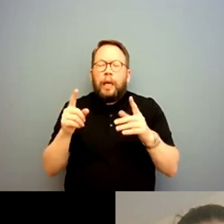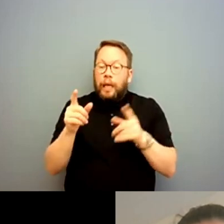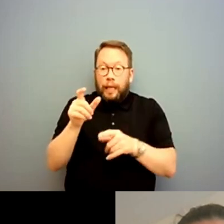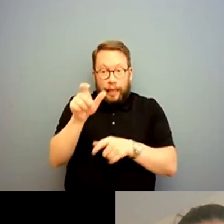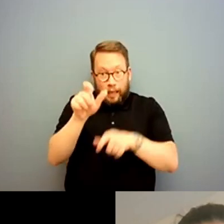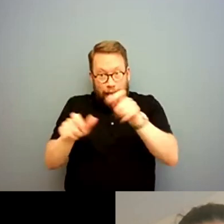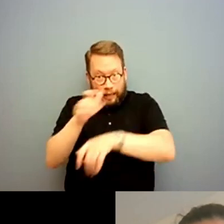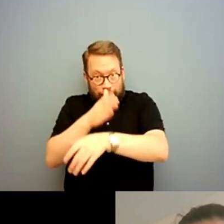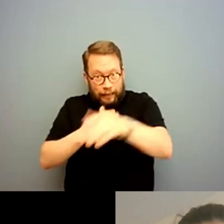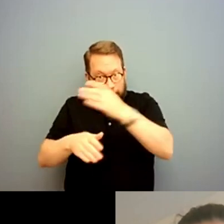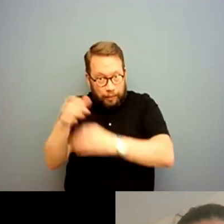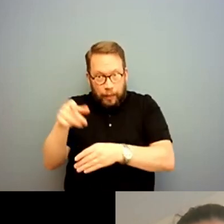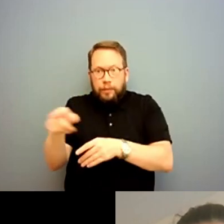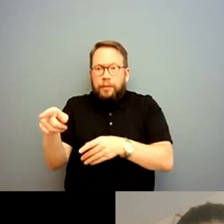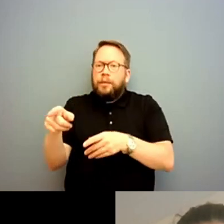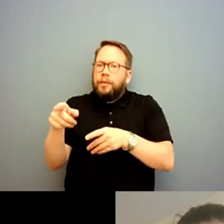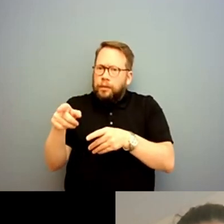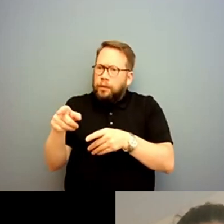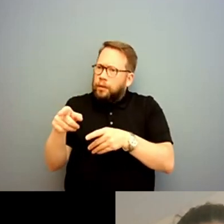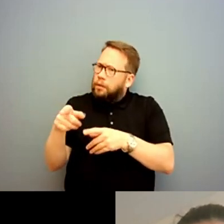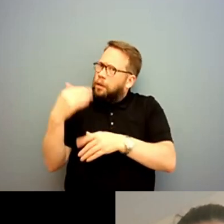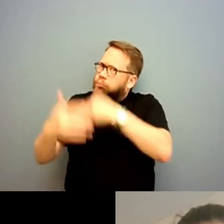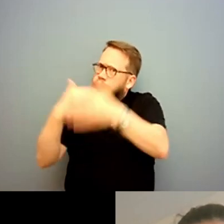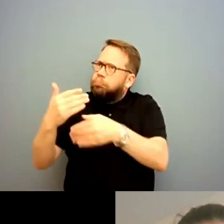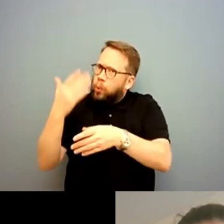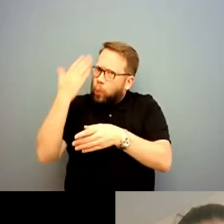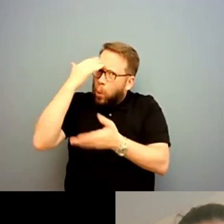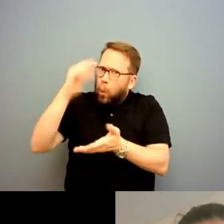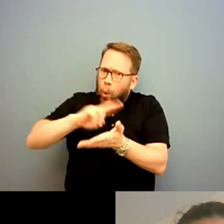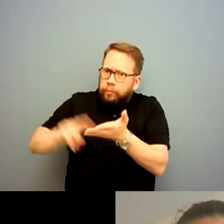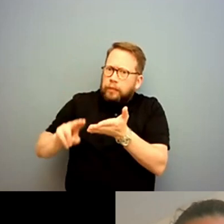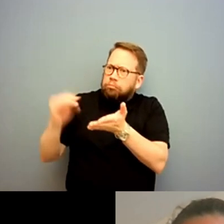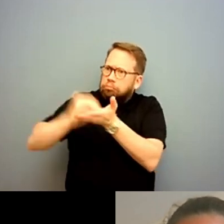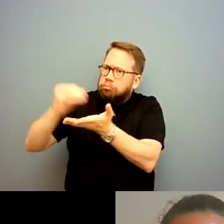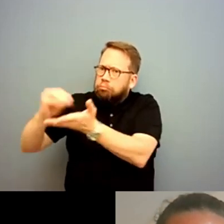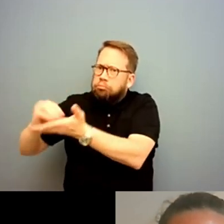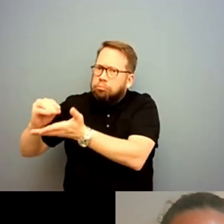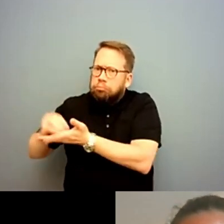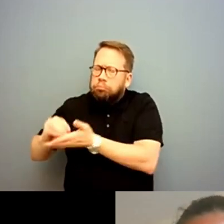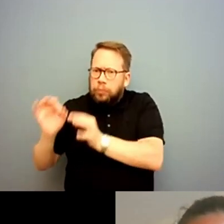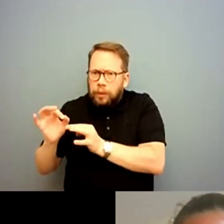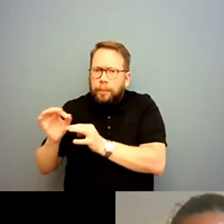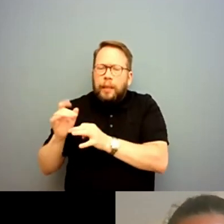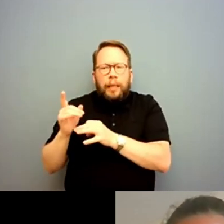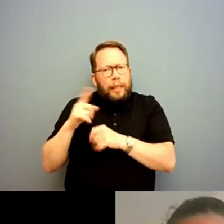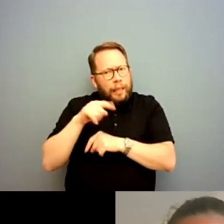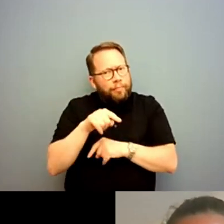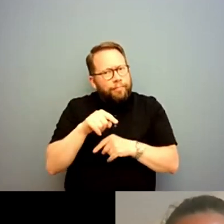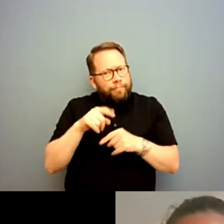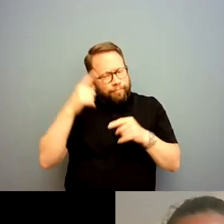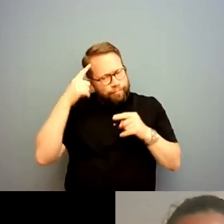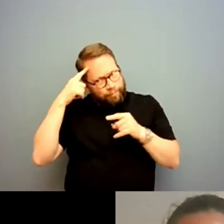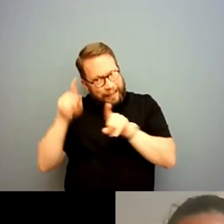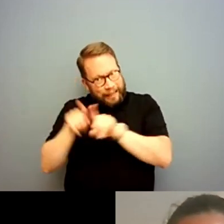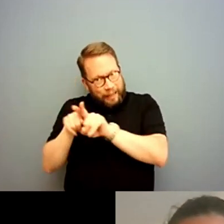for whatever historical reason. But there's a very interesting inflection point now in